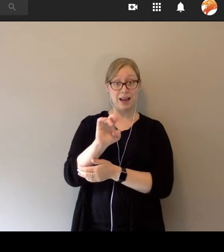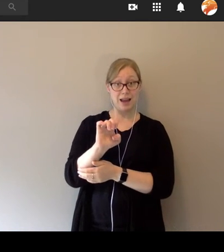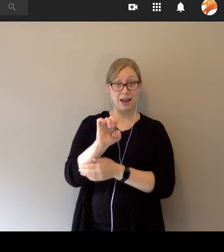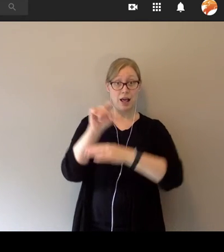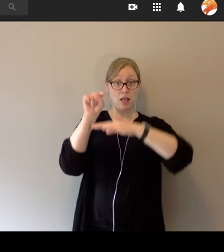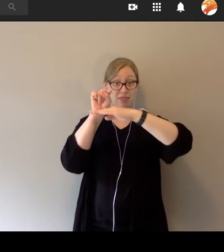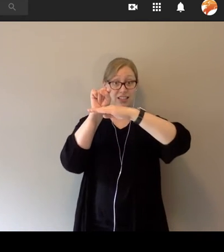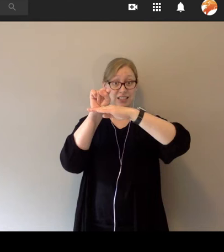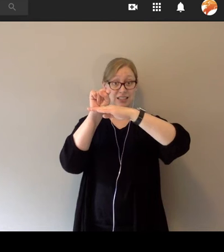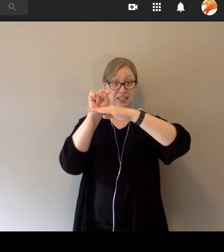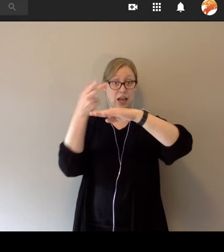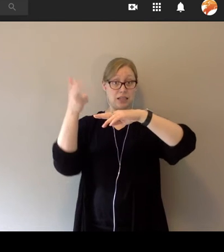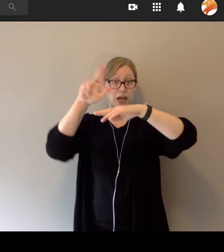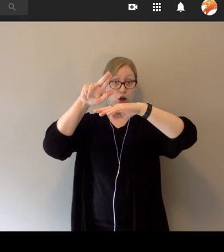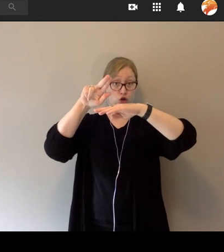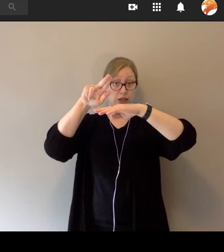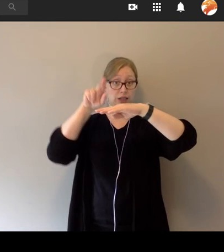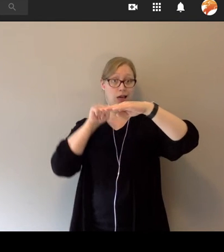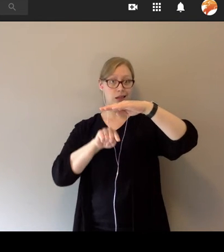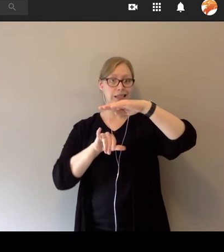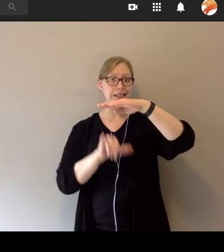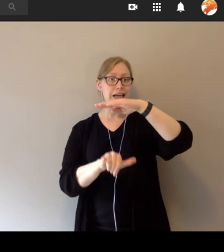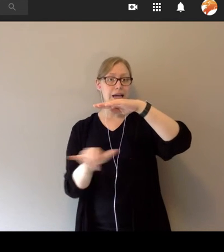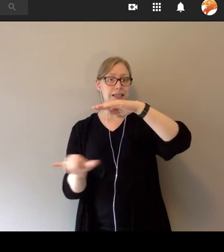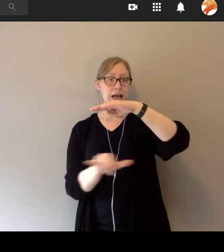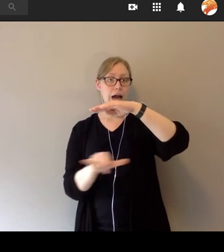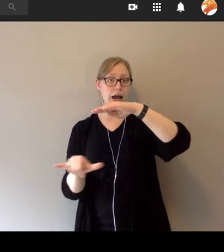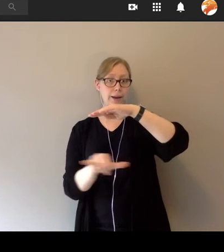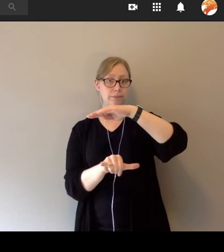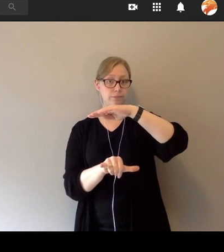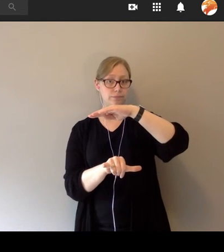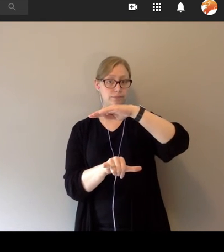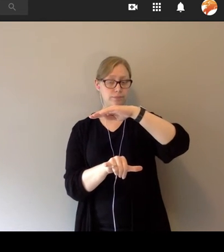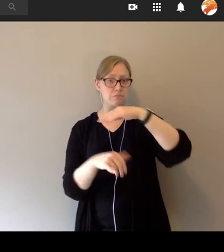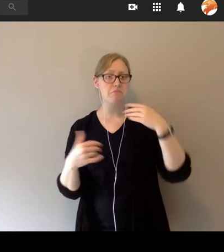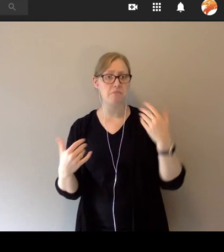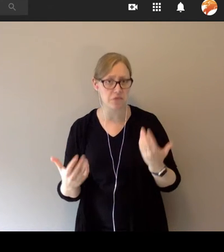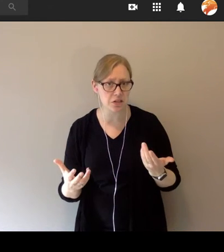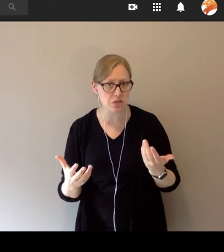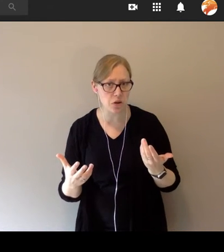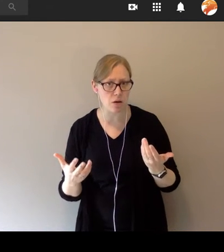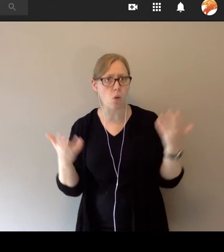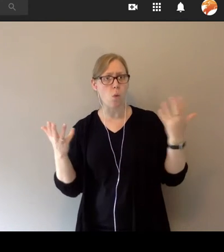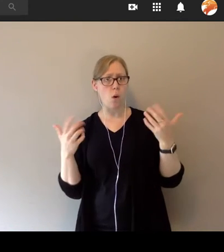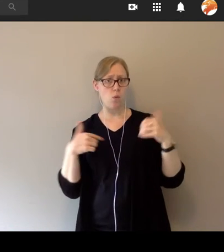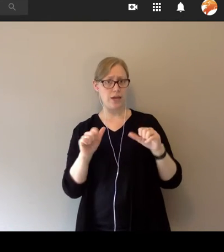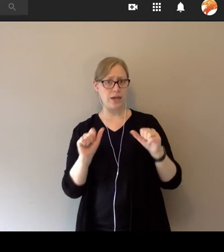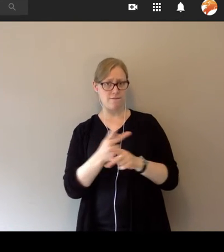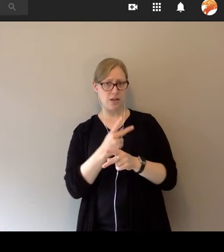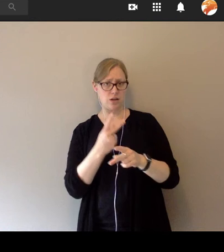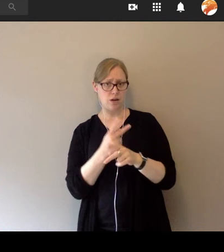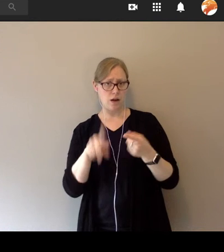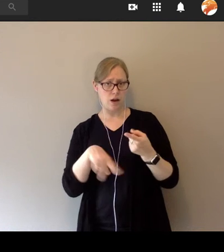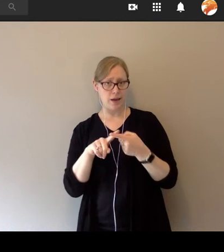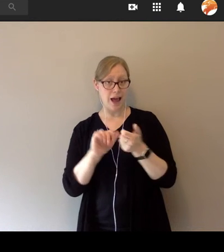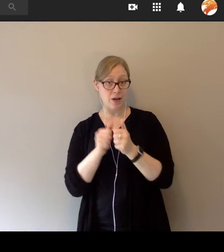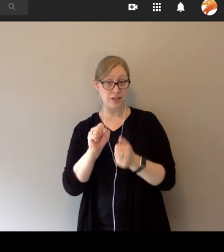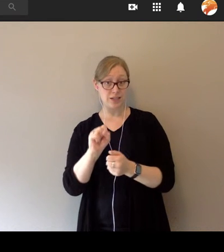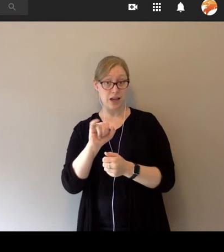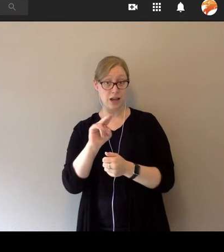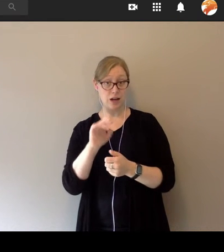increased, but the denominator stayed the same. So the conclusion we can make about the how the sine is going to change is